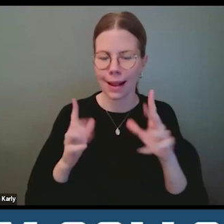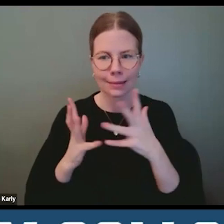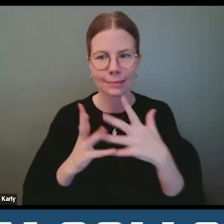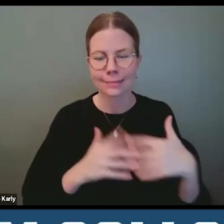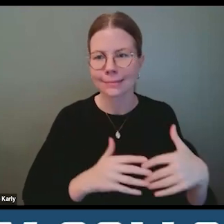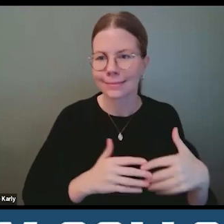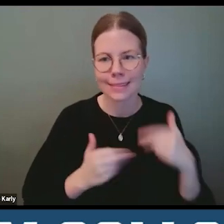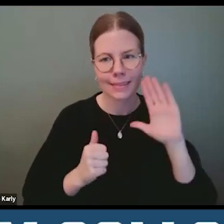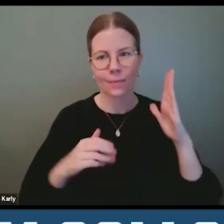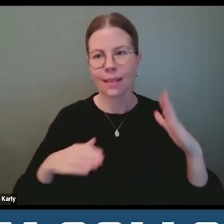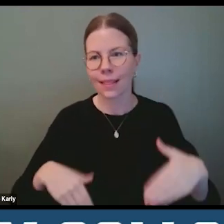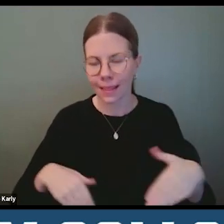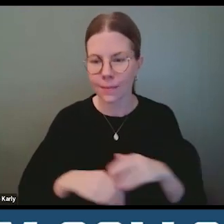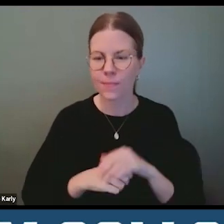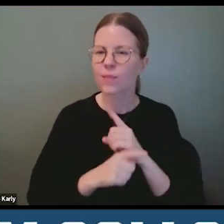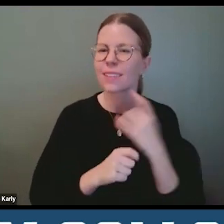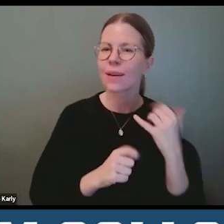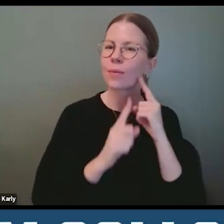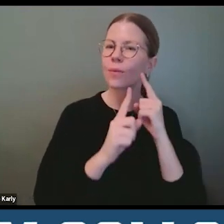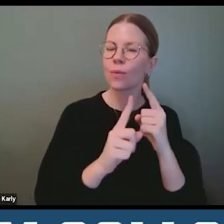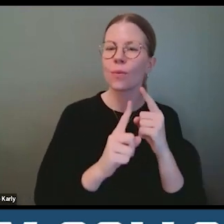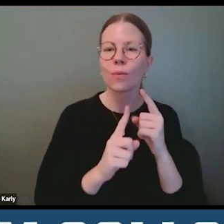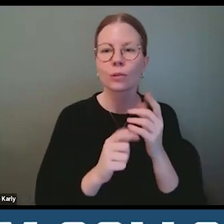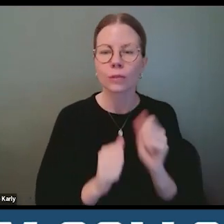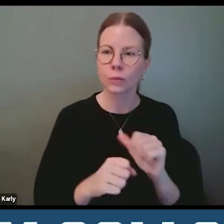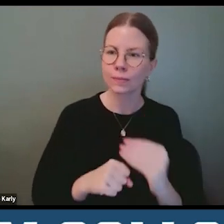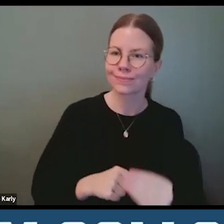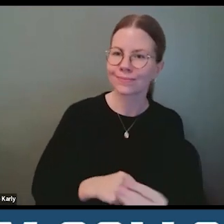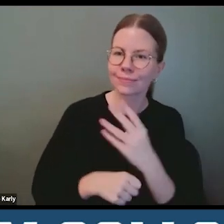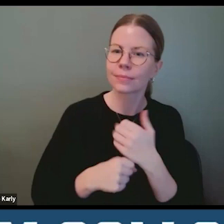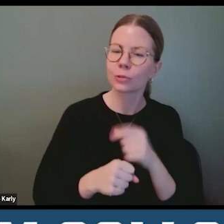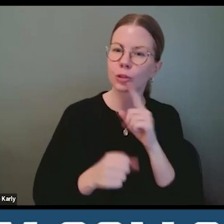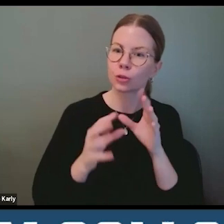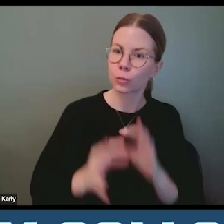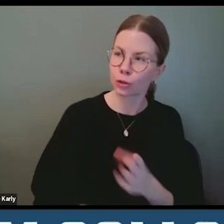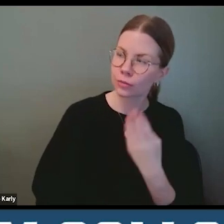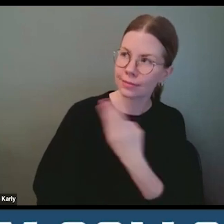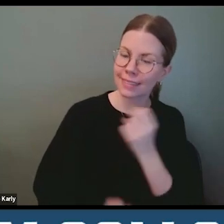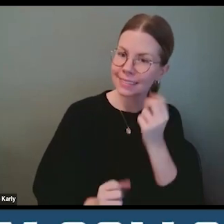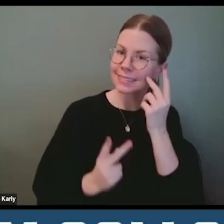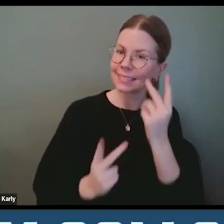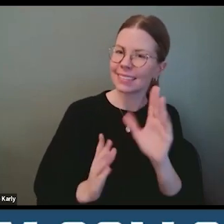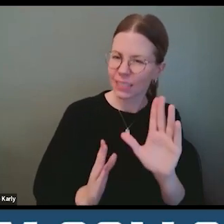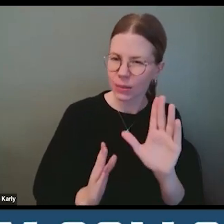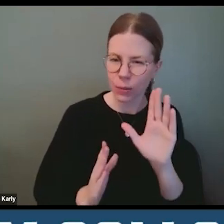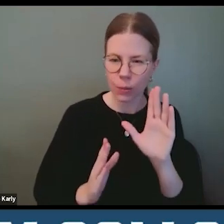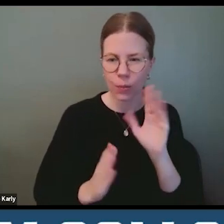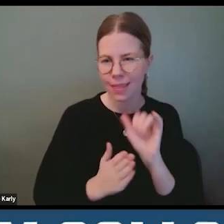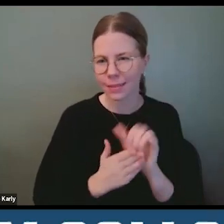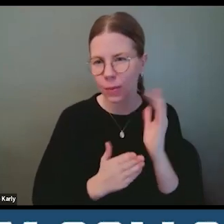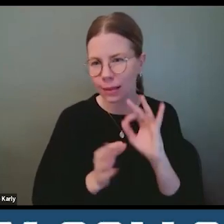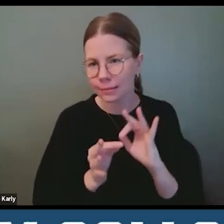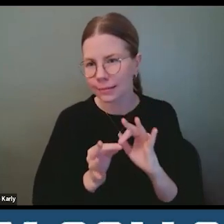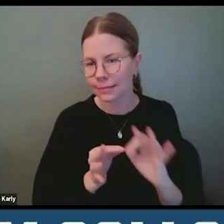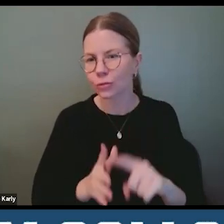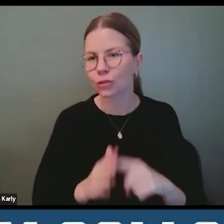Sign Language interpreters up on screen, so that's why we've been taking a couple extra minutes here, but hopefully we'll get that sorted soon. Thank